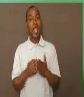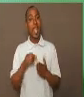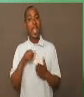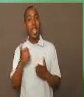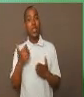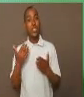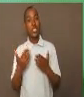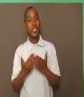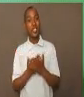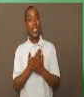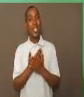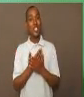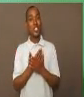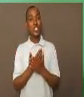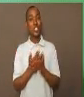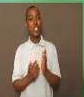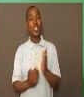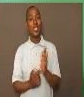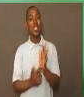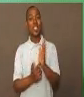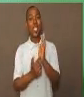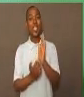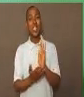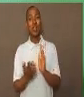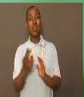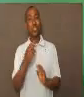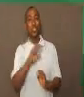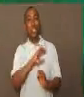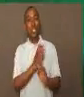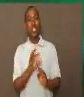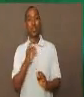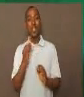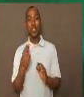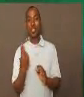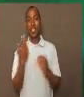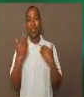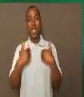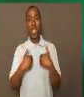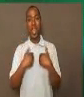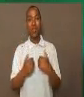renewable forms of fuel to produce energy.